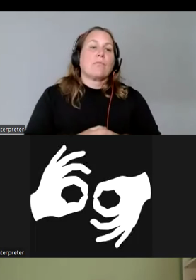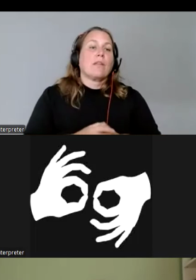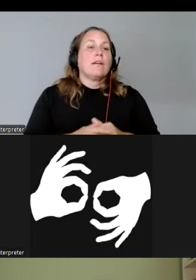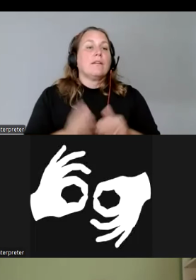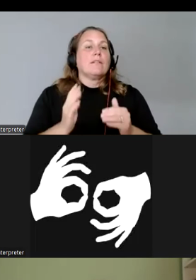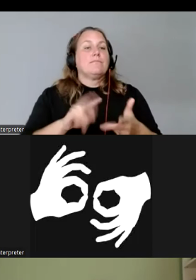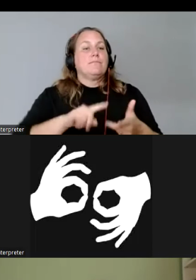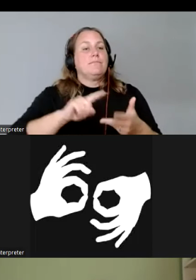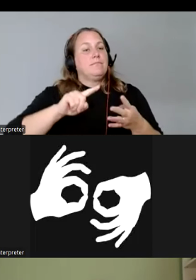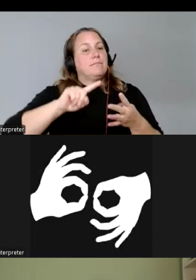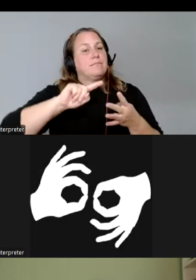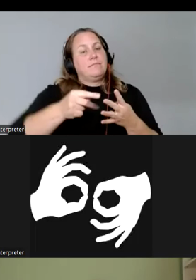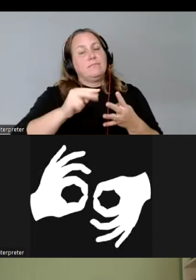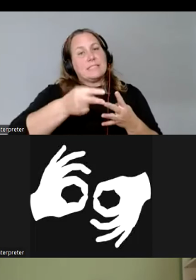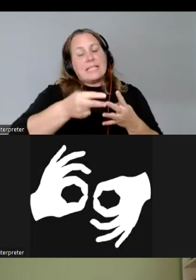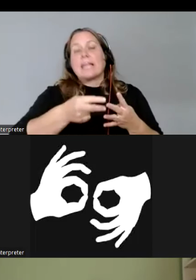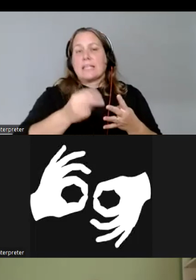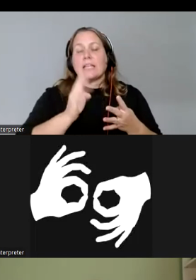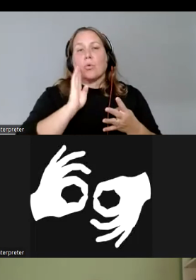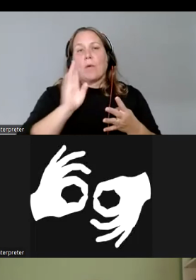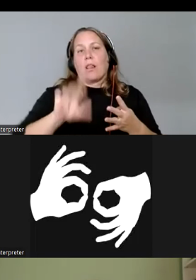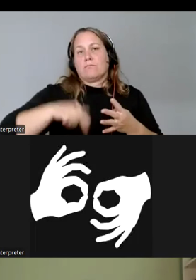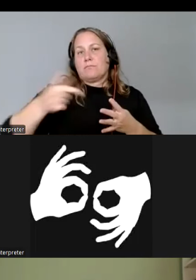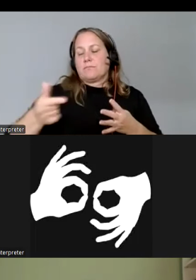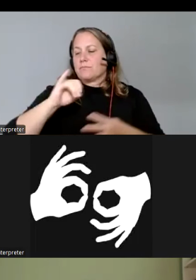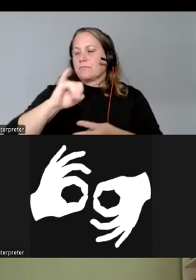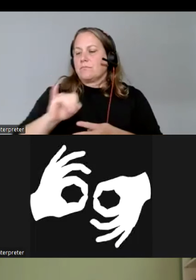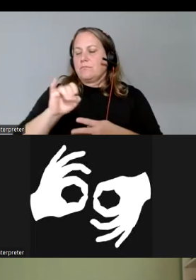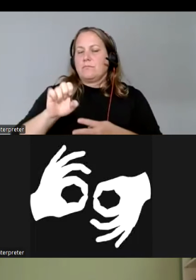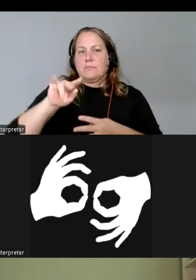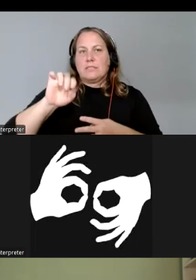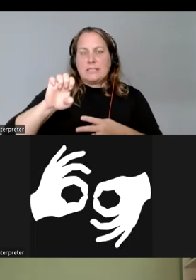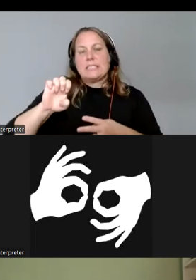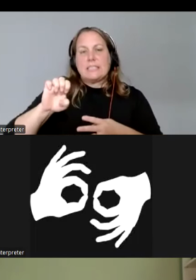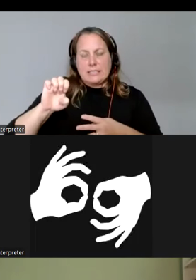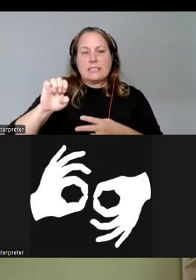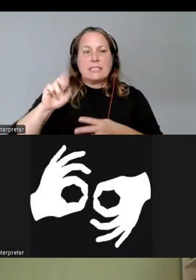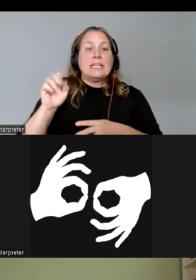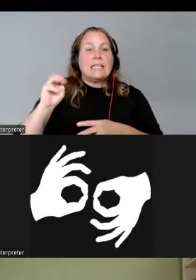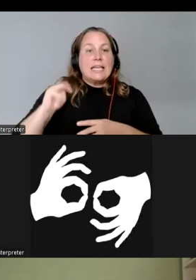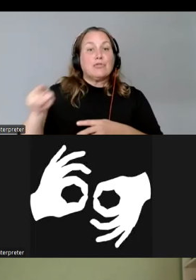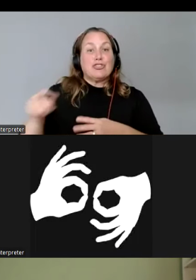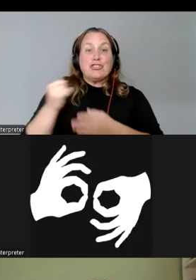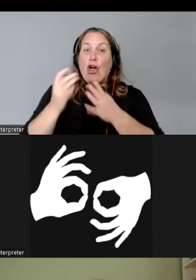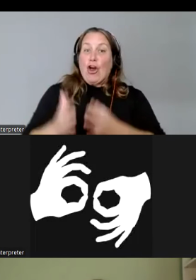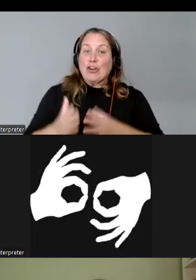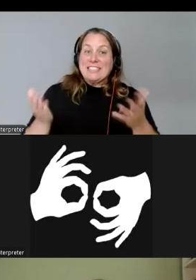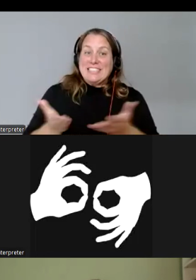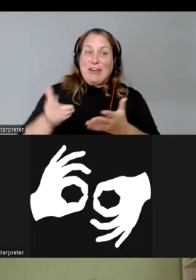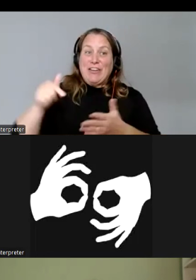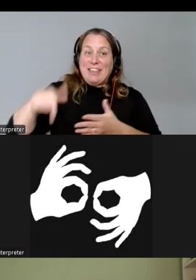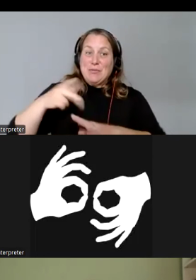Next, I will pass it over to Jeannie Kim, who is an artist and a grant recipient in this program in